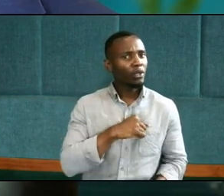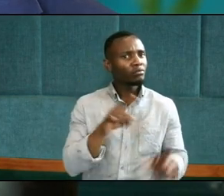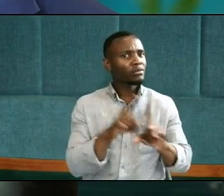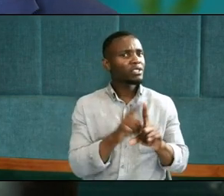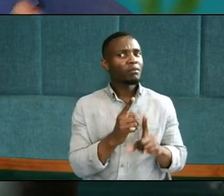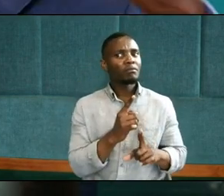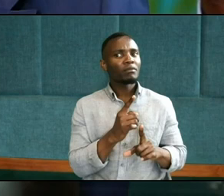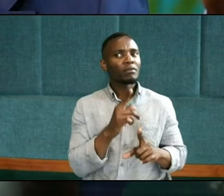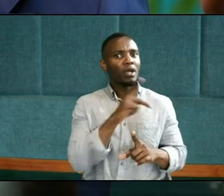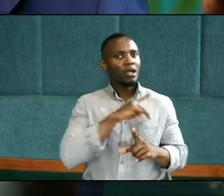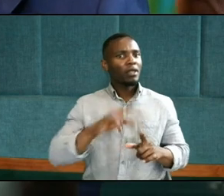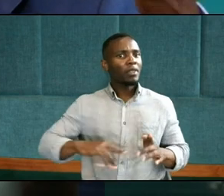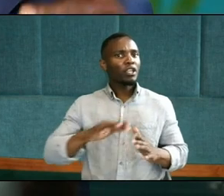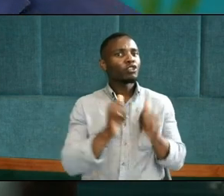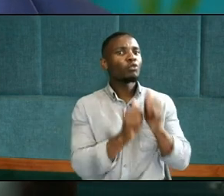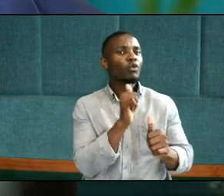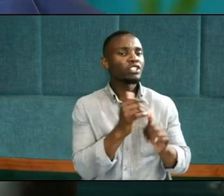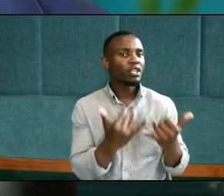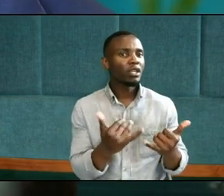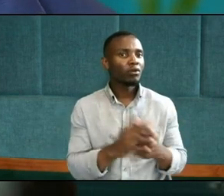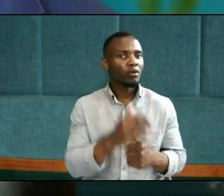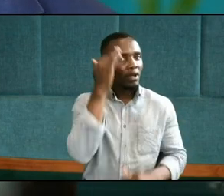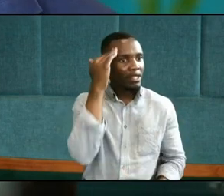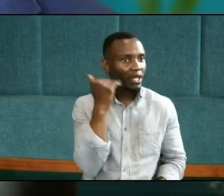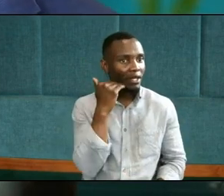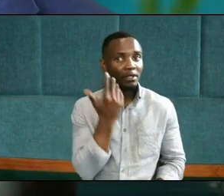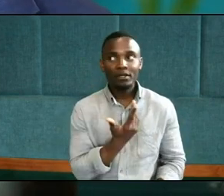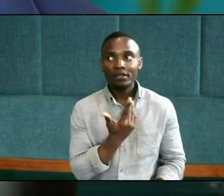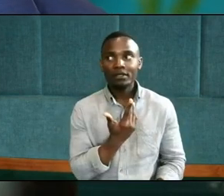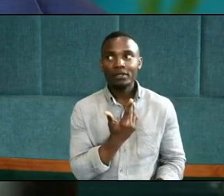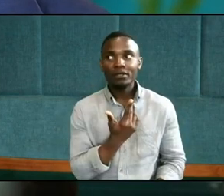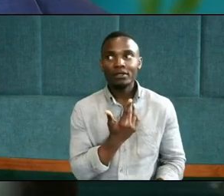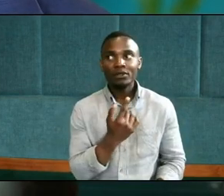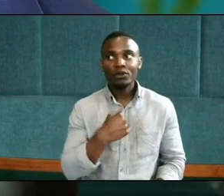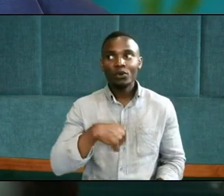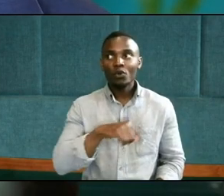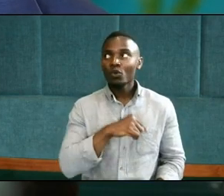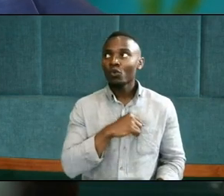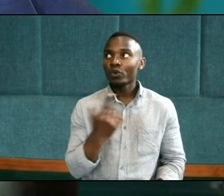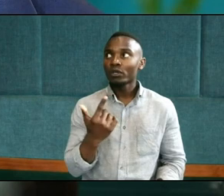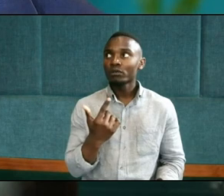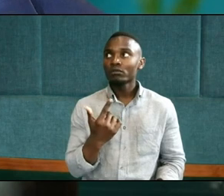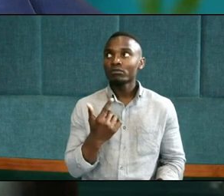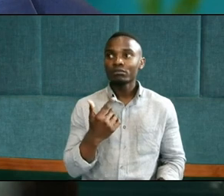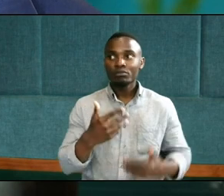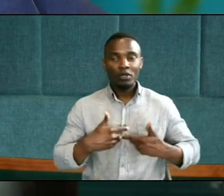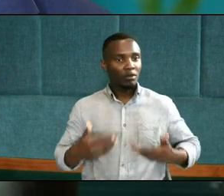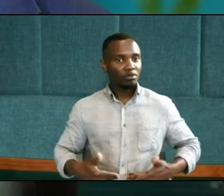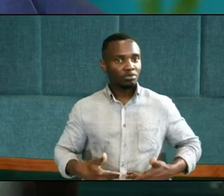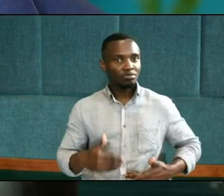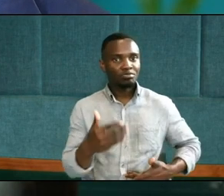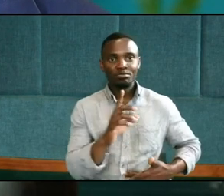BC? Hey, answer me, church. Are we in the days of BC? Are we in the days of gold? No.